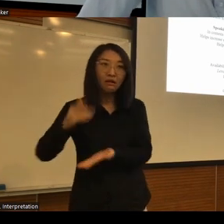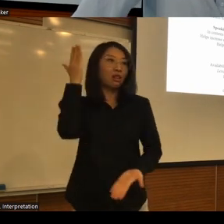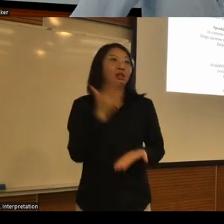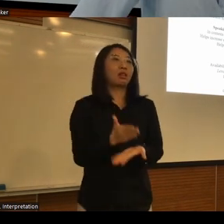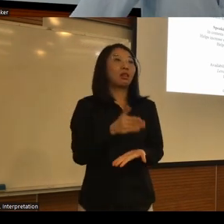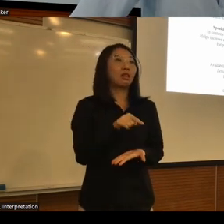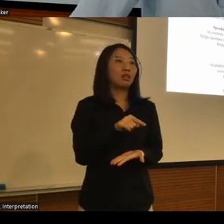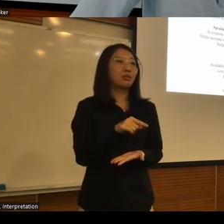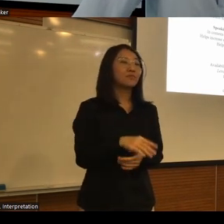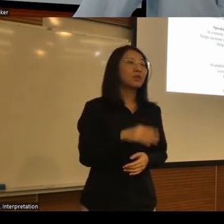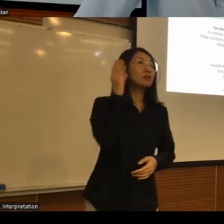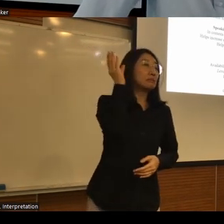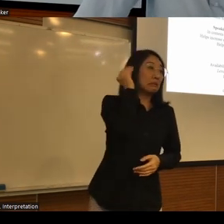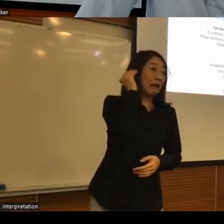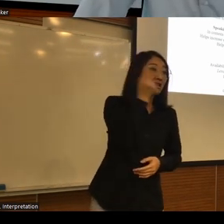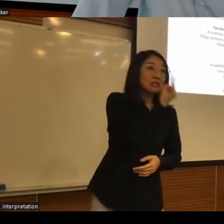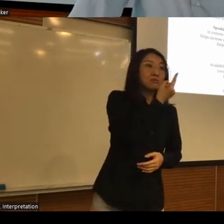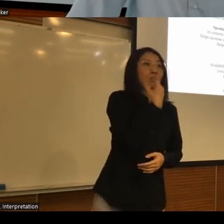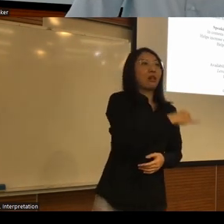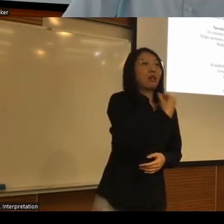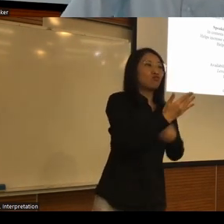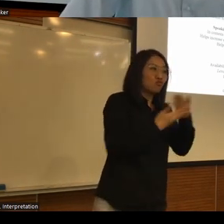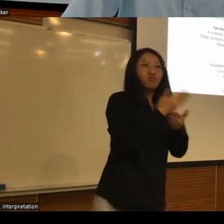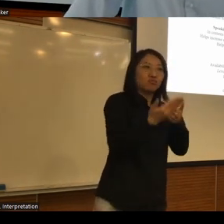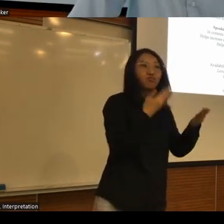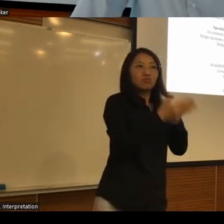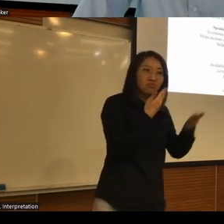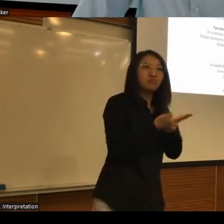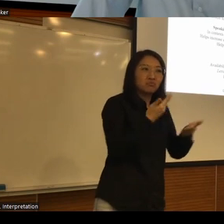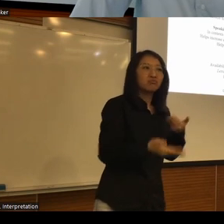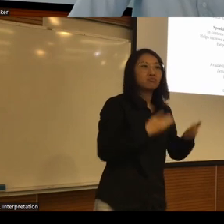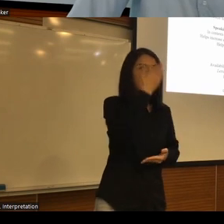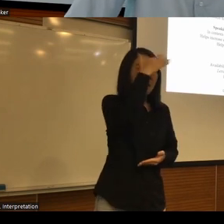Repeated listening until you understand everything,